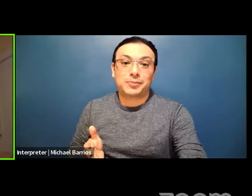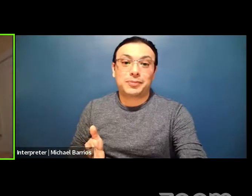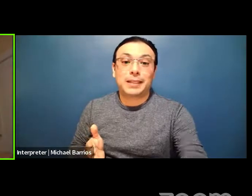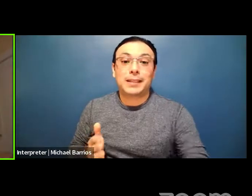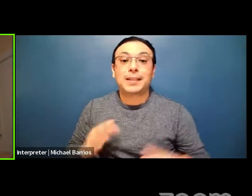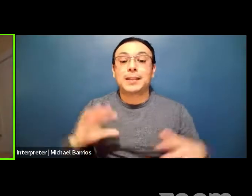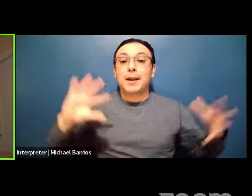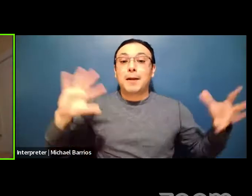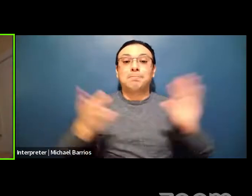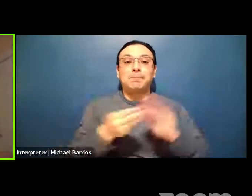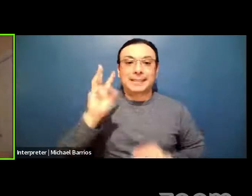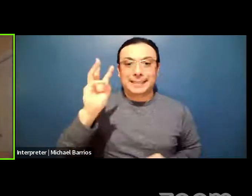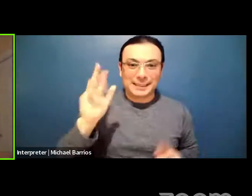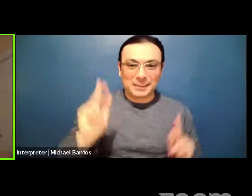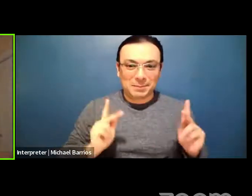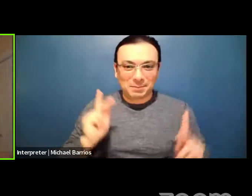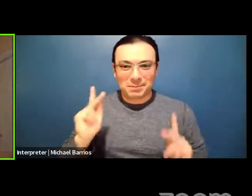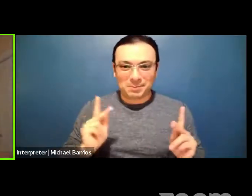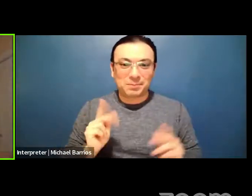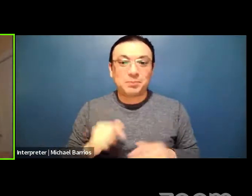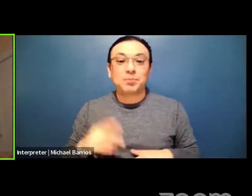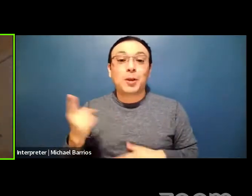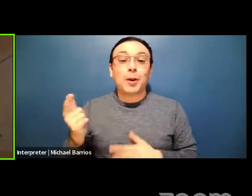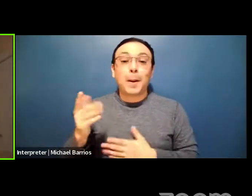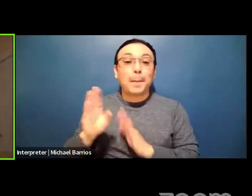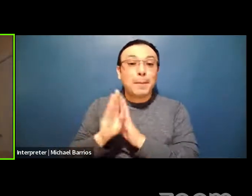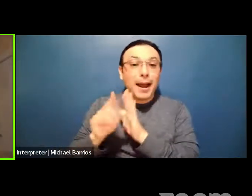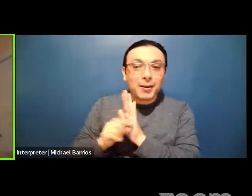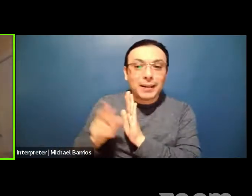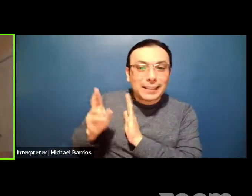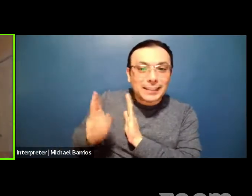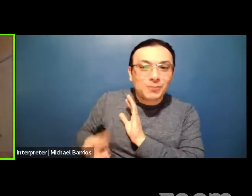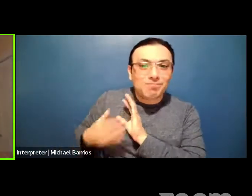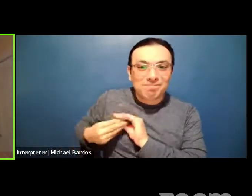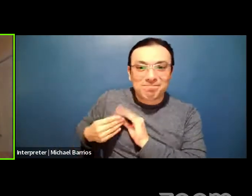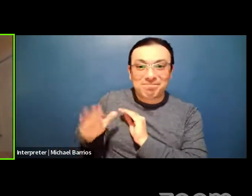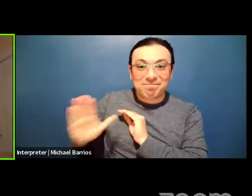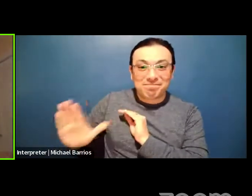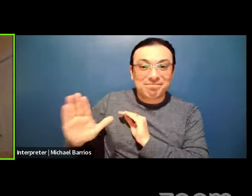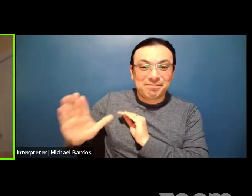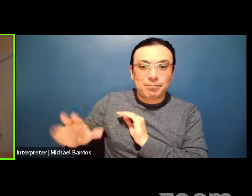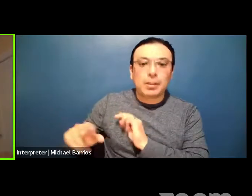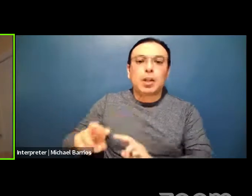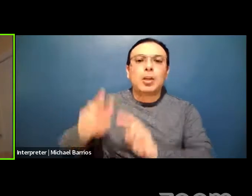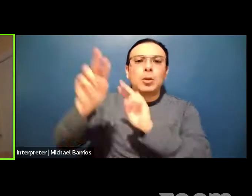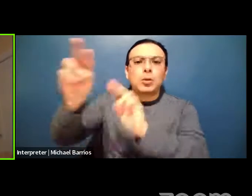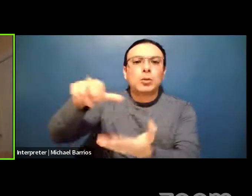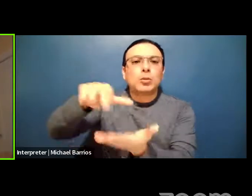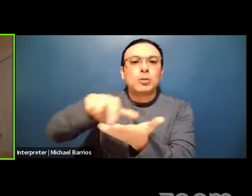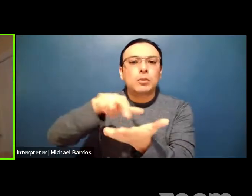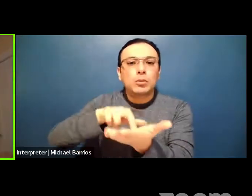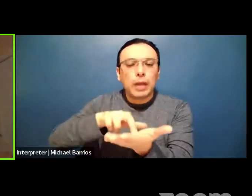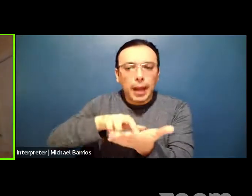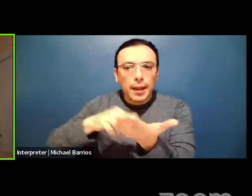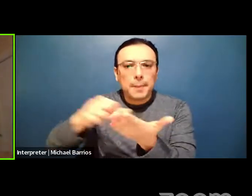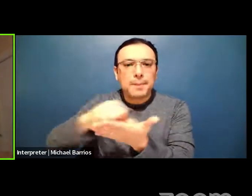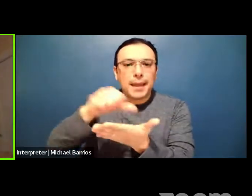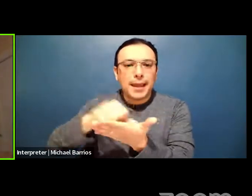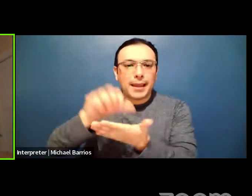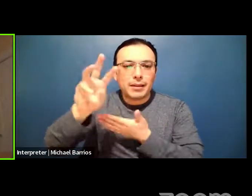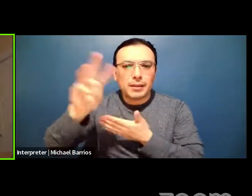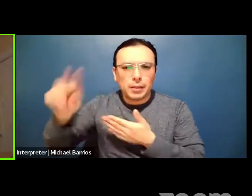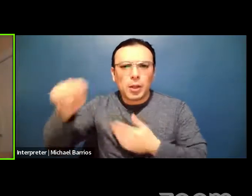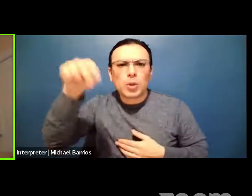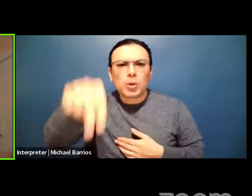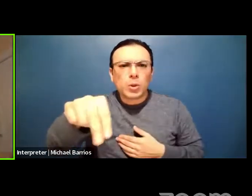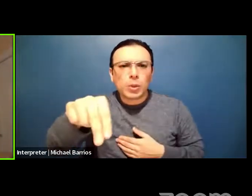about our contributors' backgrounds and accomplishments, please go to the registration page, which should be in the chat